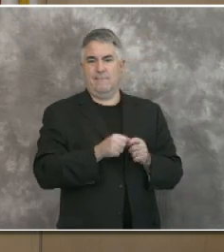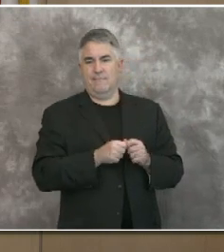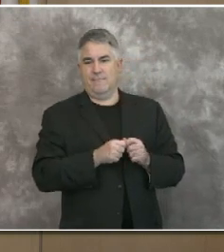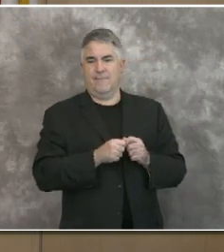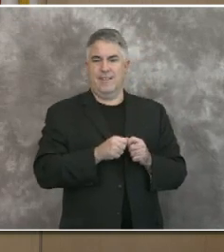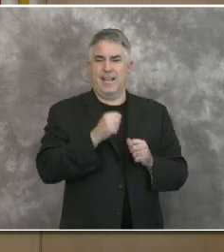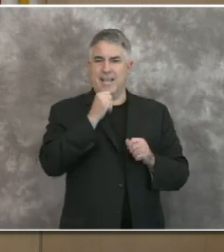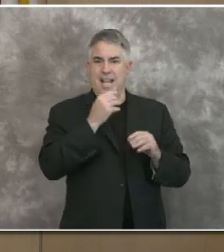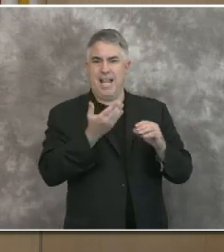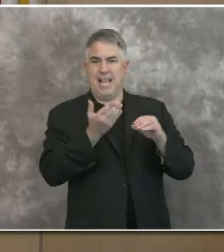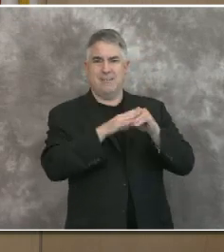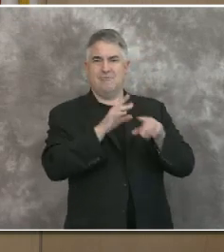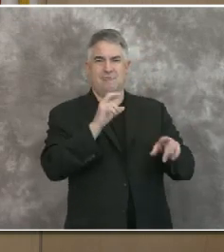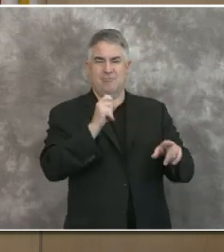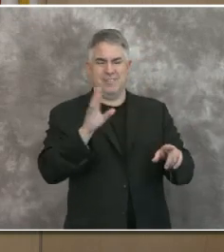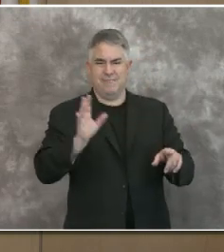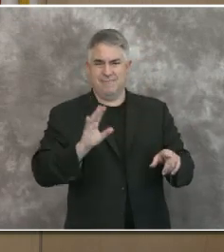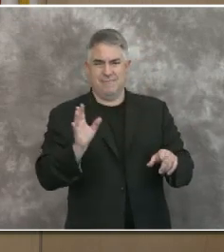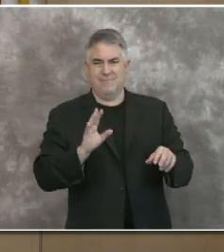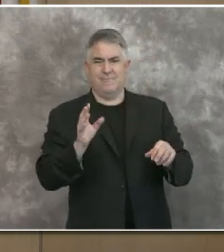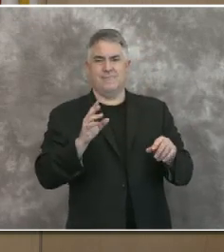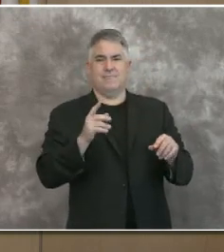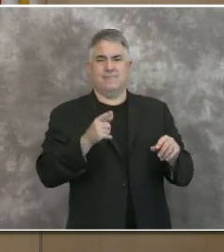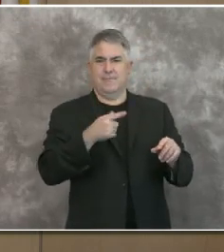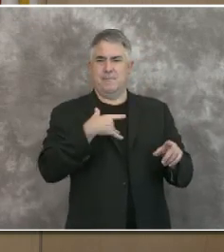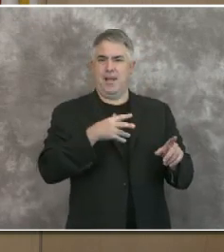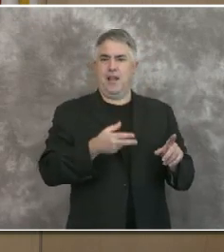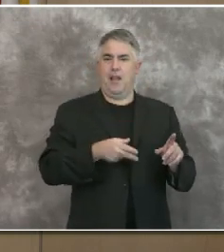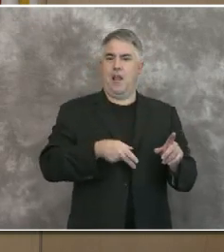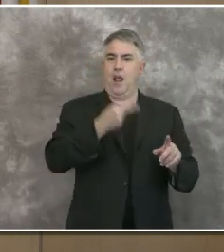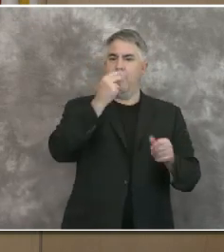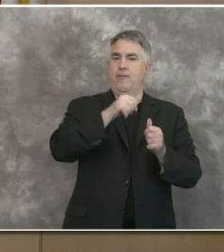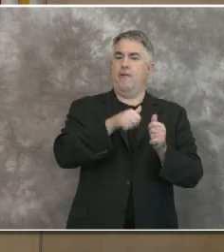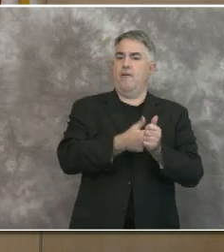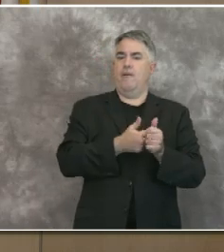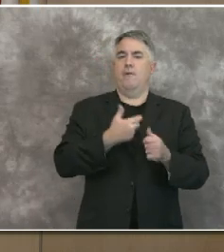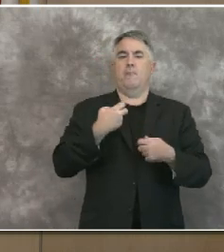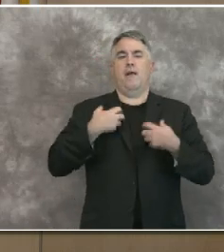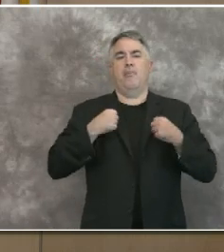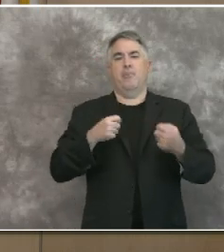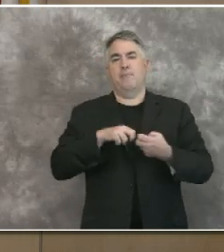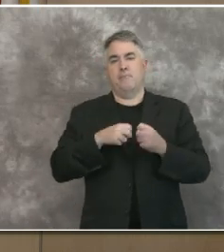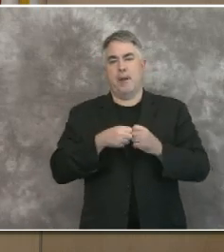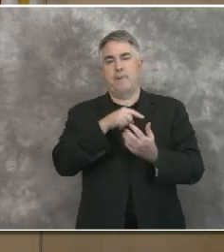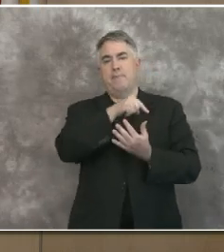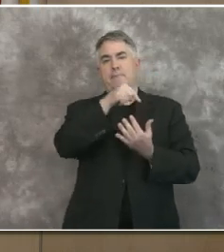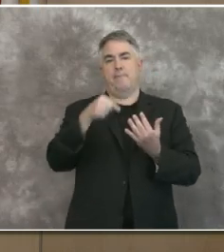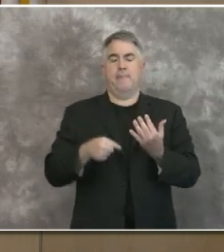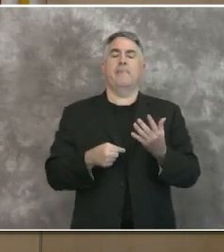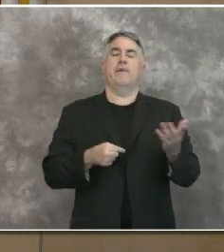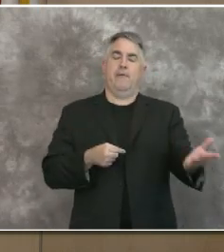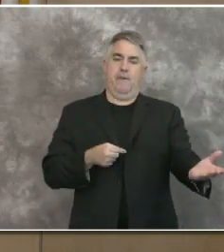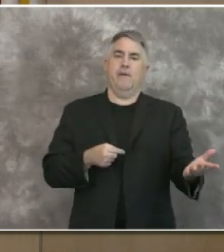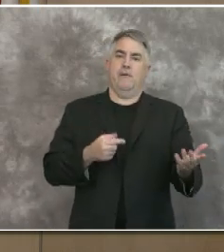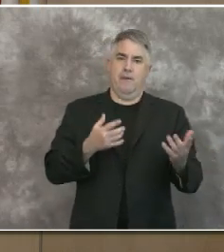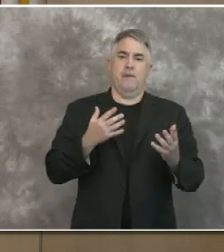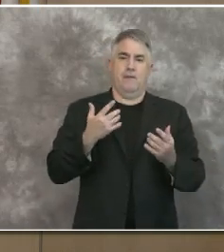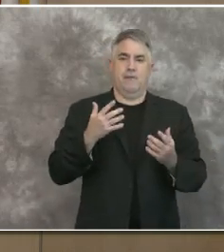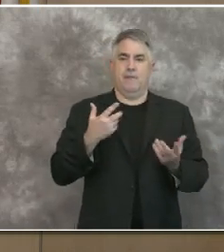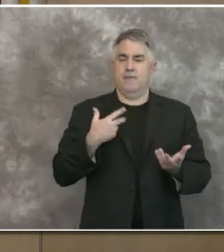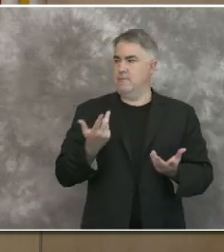increased comorbidities, whether it's hypertension or asthma or chronic lung disease like COPD